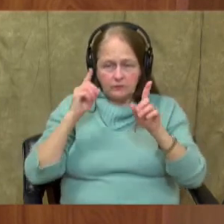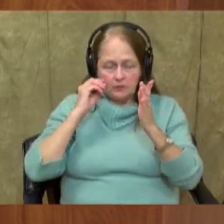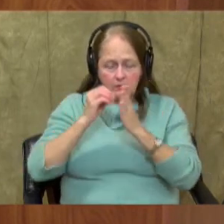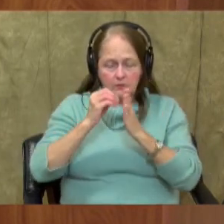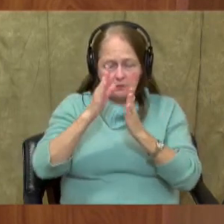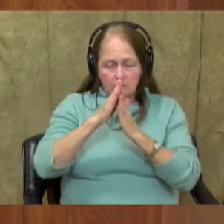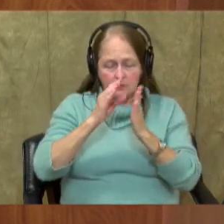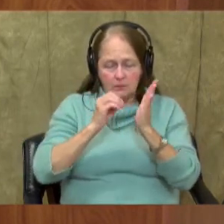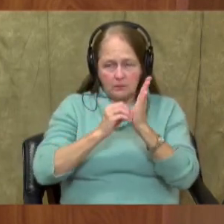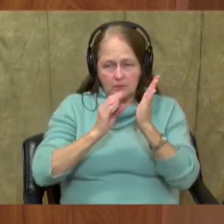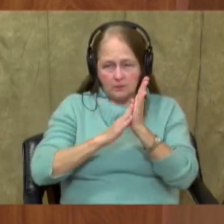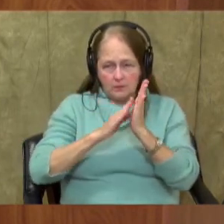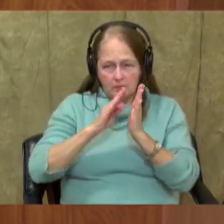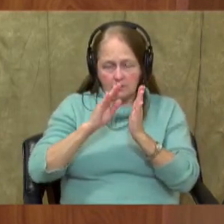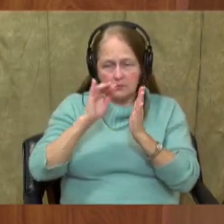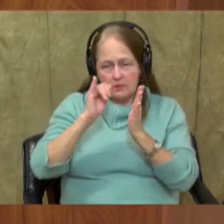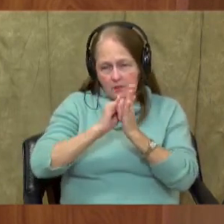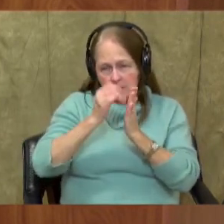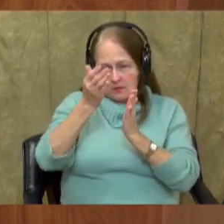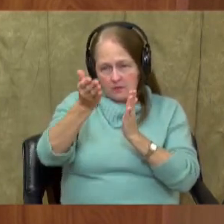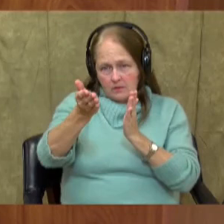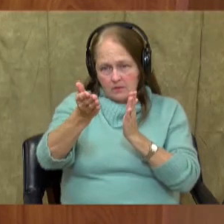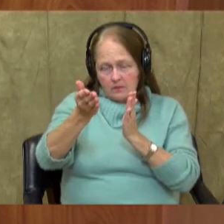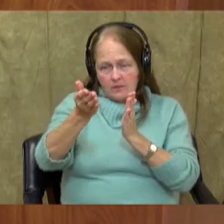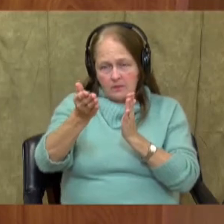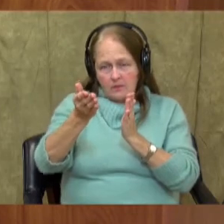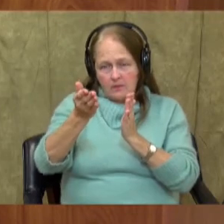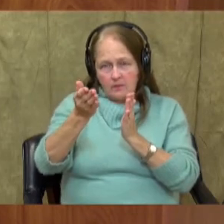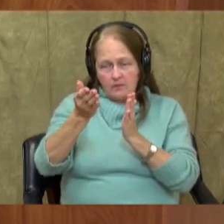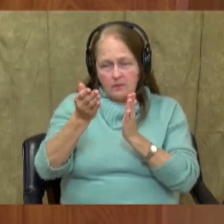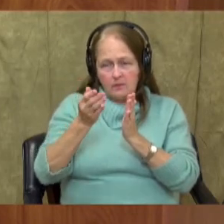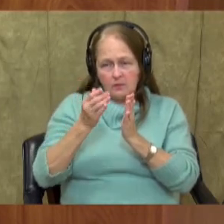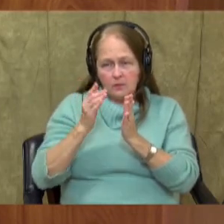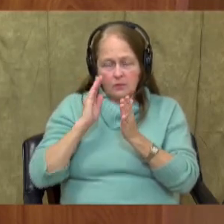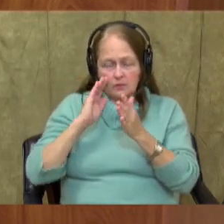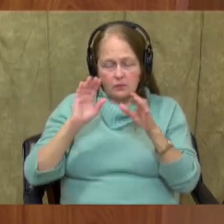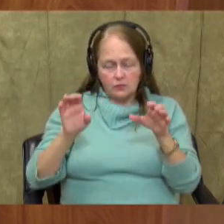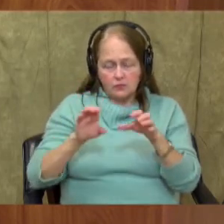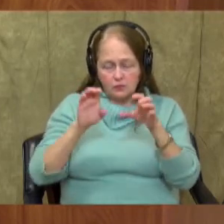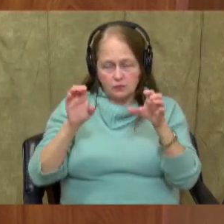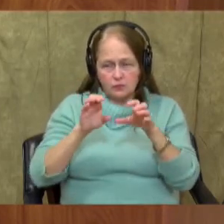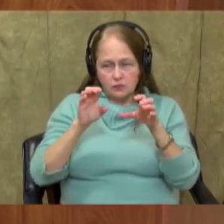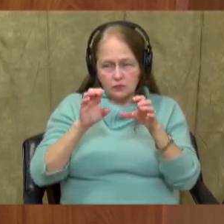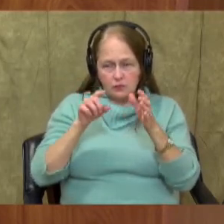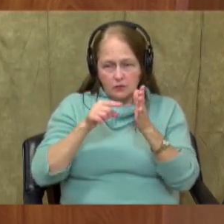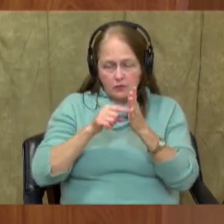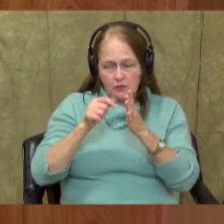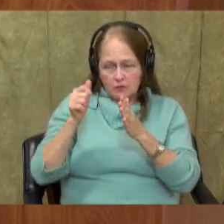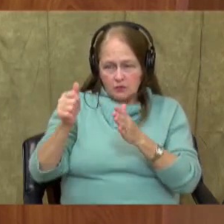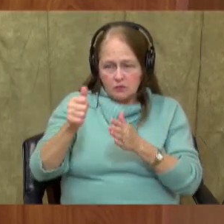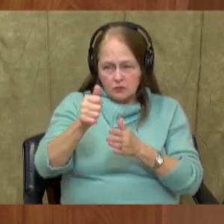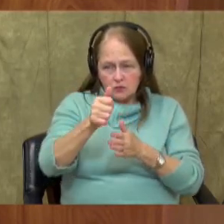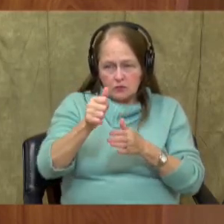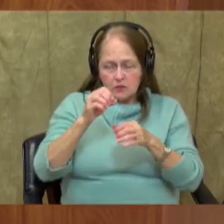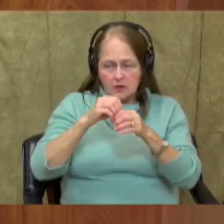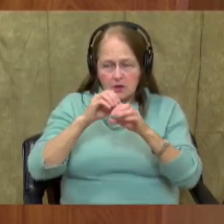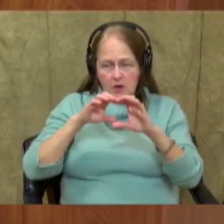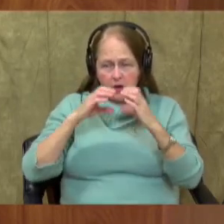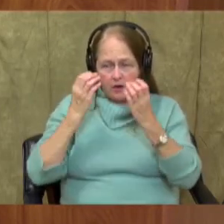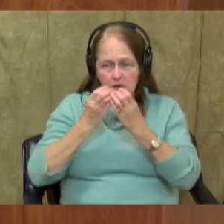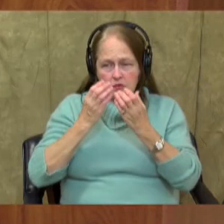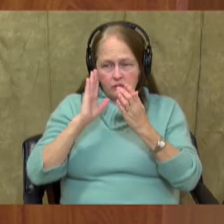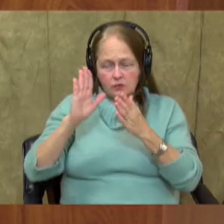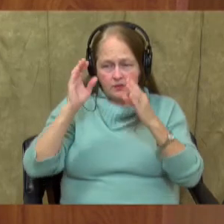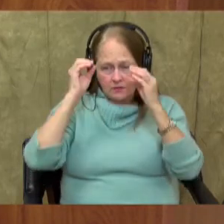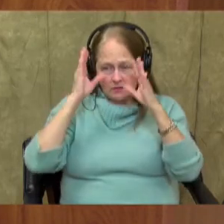the titles of the excerpts up there. Now, if you were doing this on your own or in class, your teacher